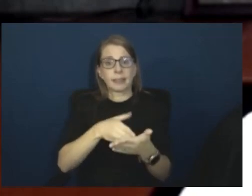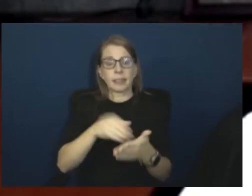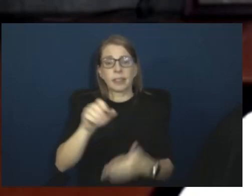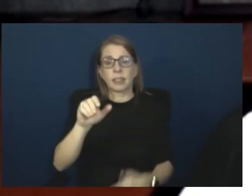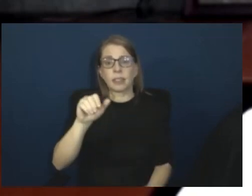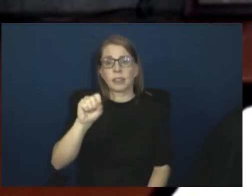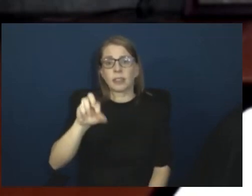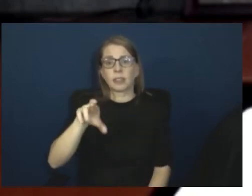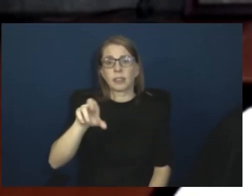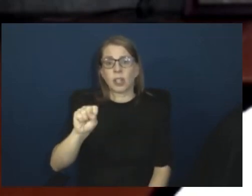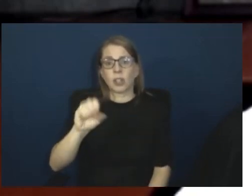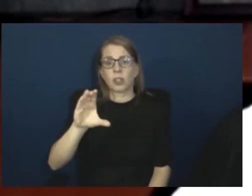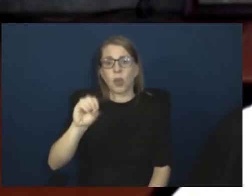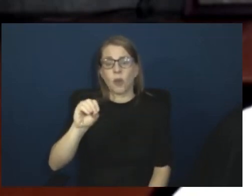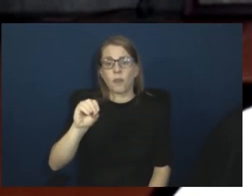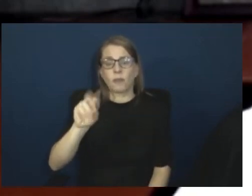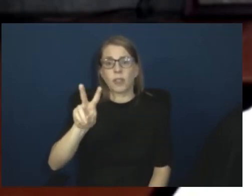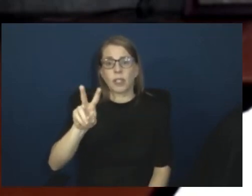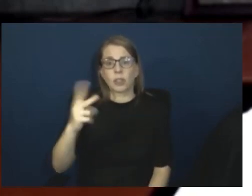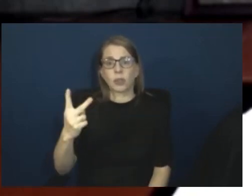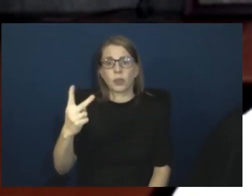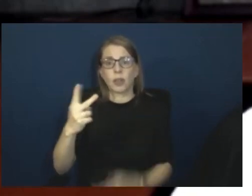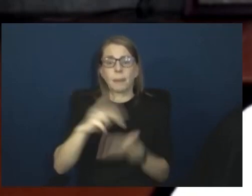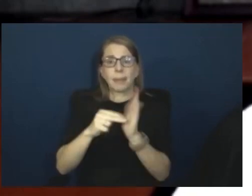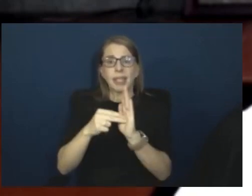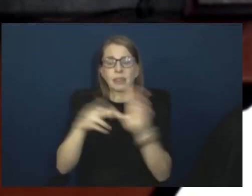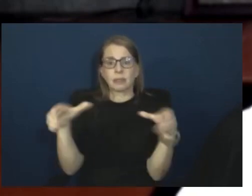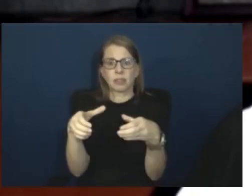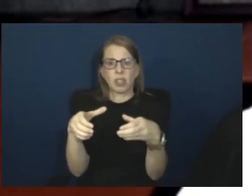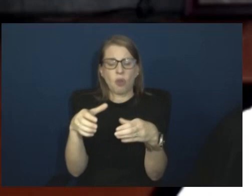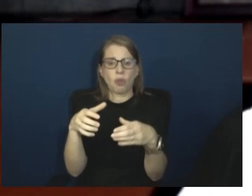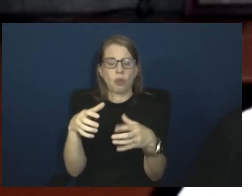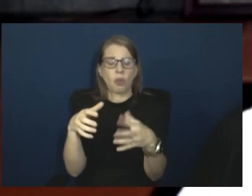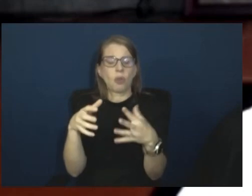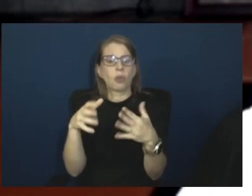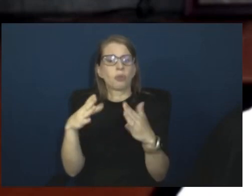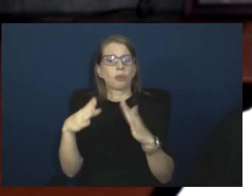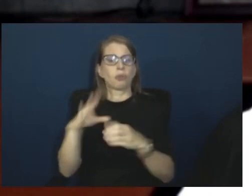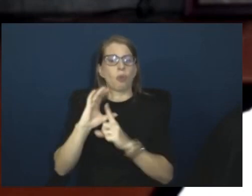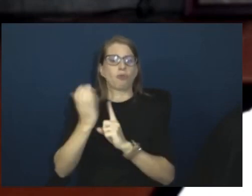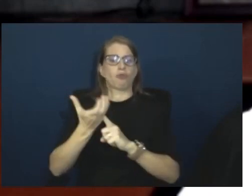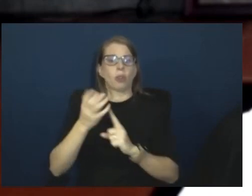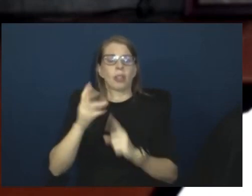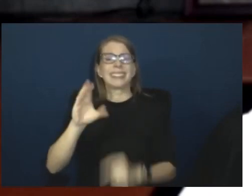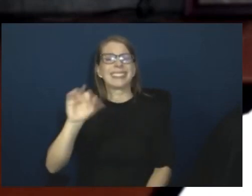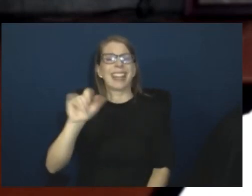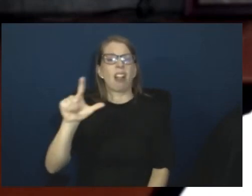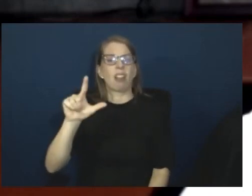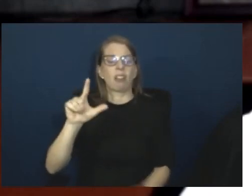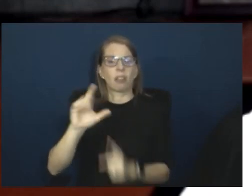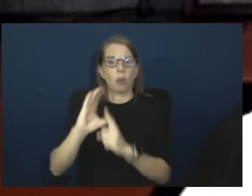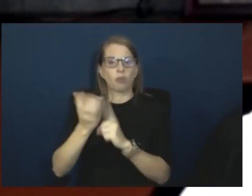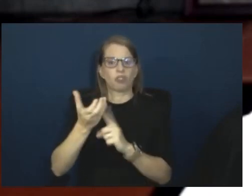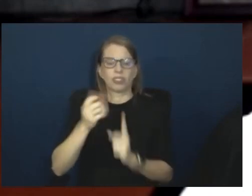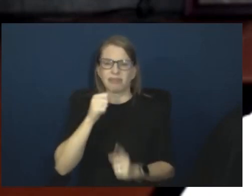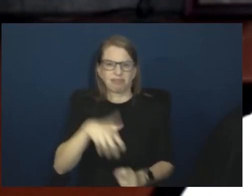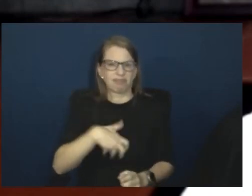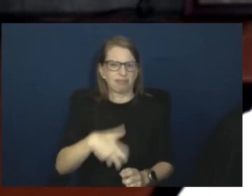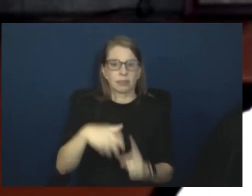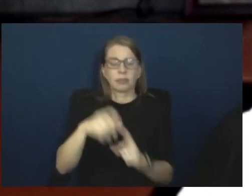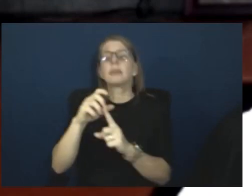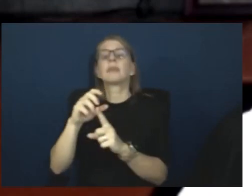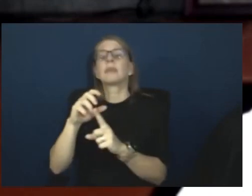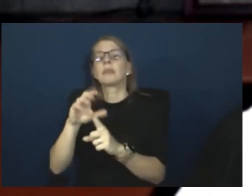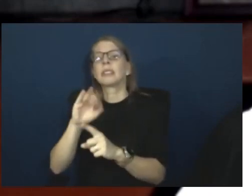SARS-CoV-2. In vitro means in cell culture. And in cell culture, its